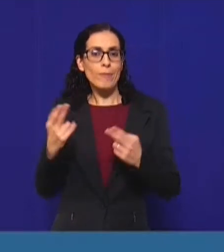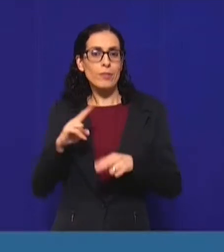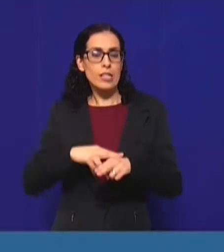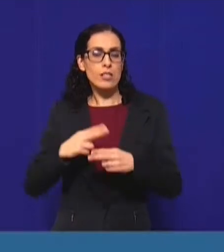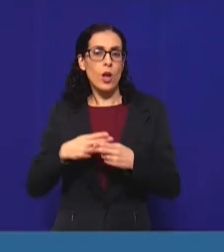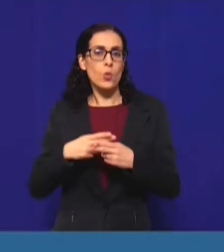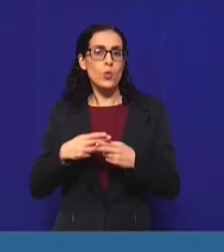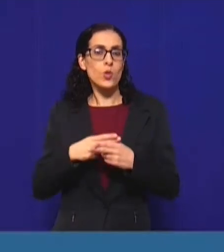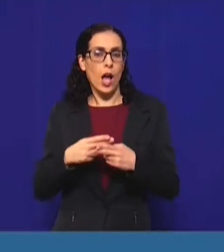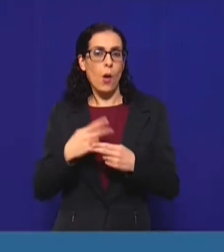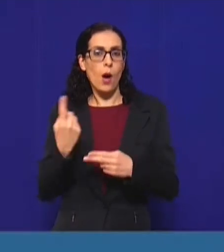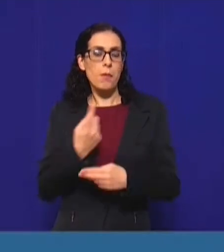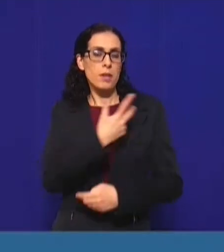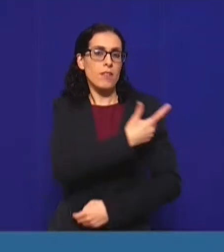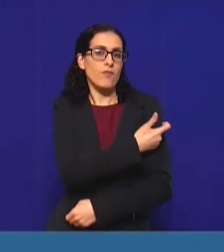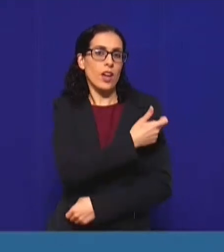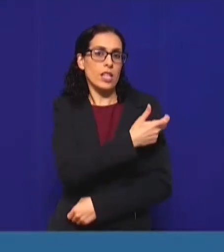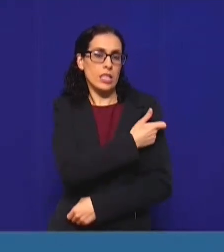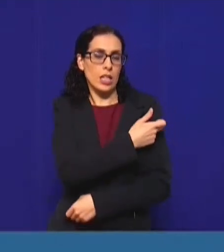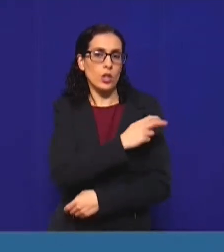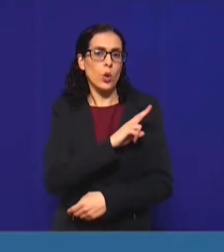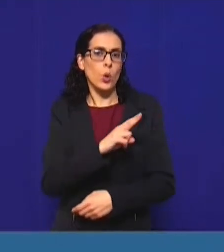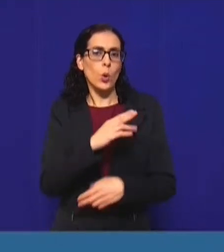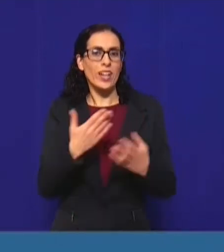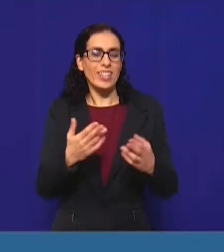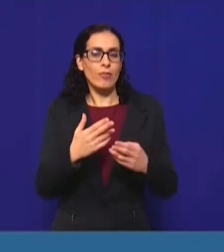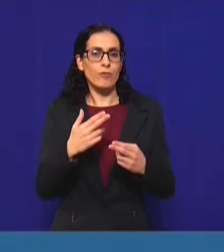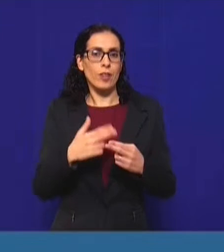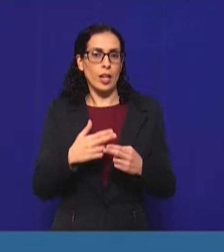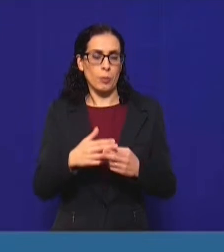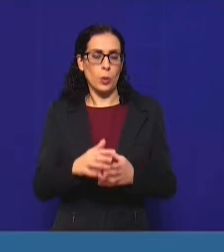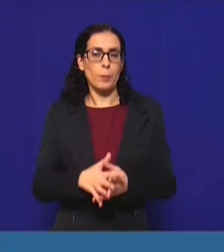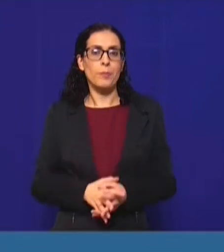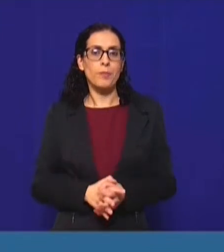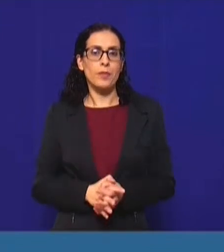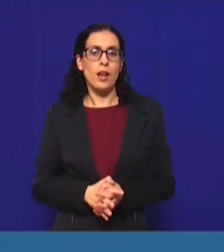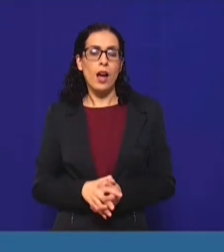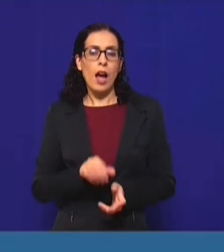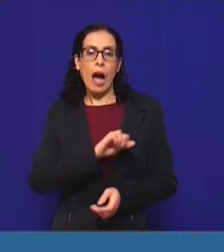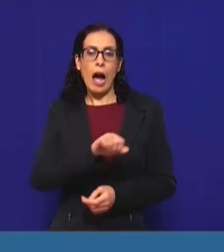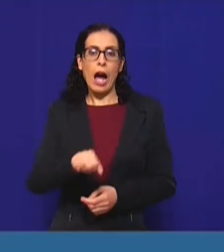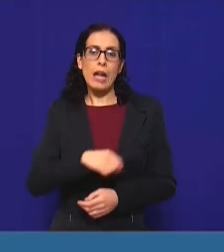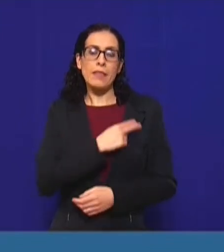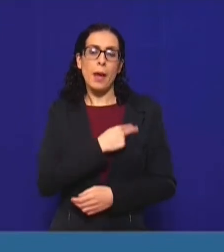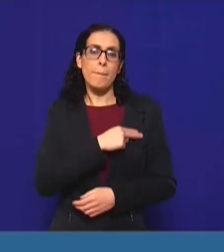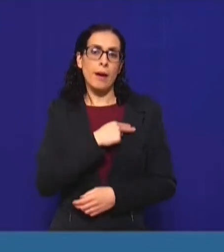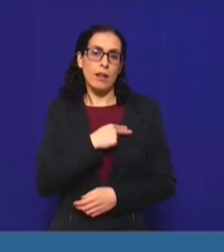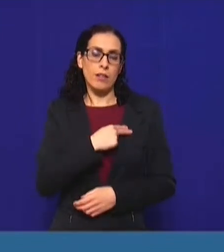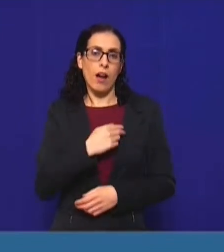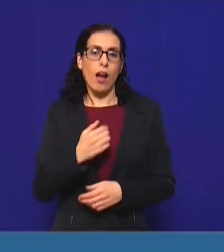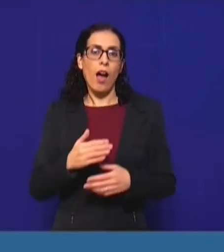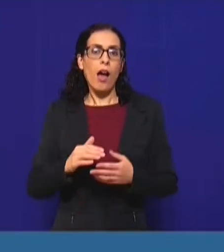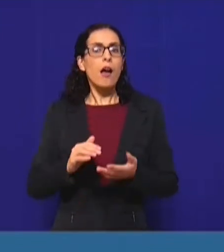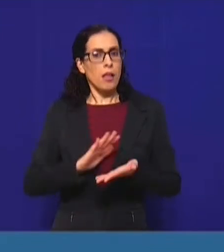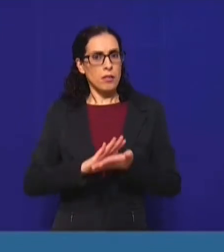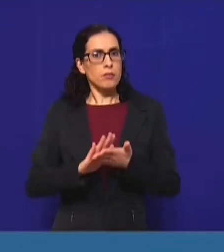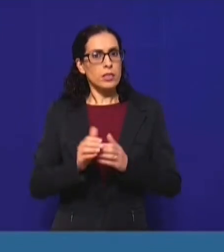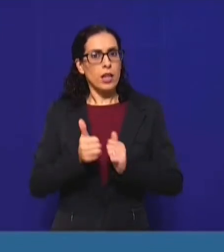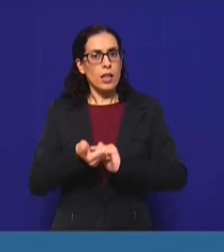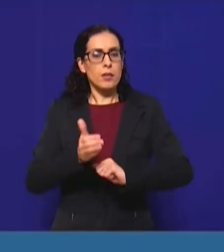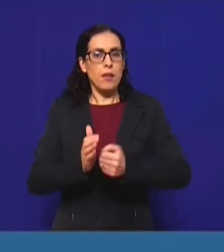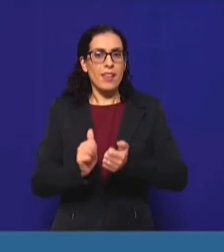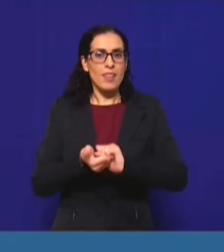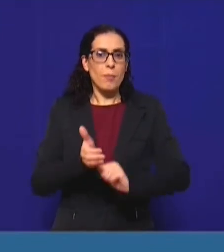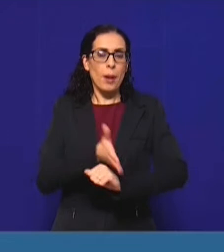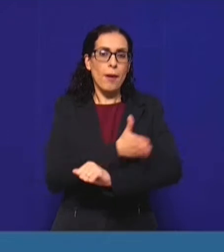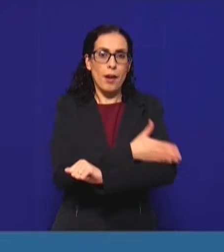jkun vaccinated u anka l-użu tal-vaccine passport. Aħna bħala Malta qegħdin nippreparaw ruħna fi għandna id-database